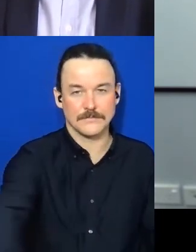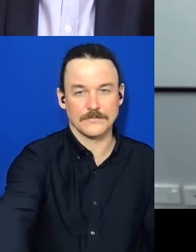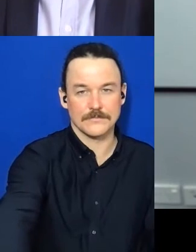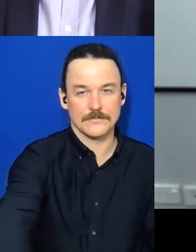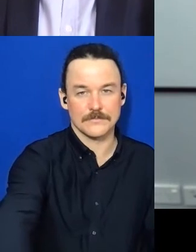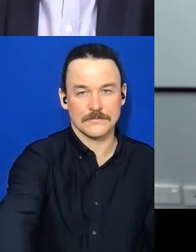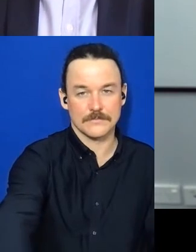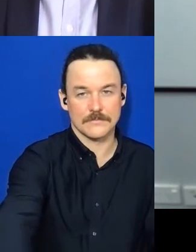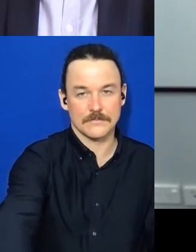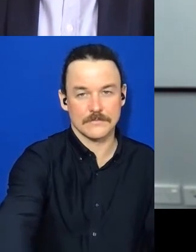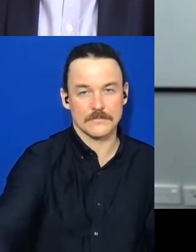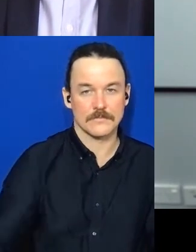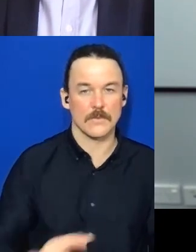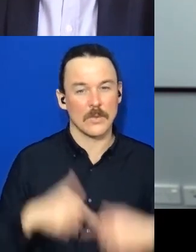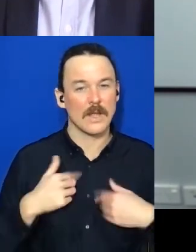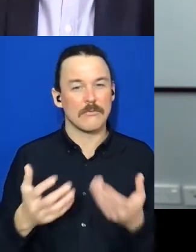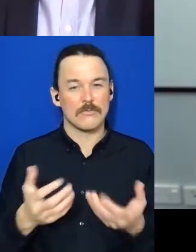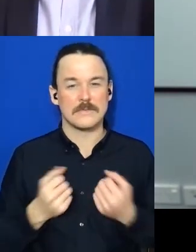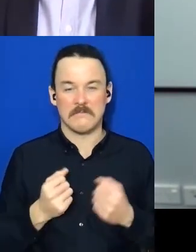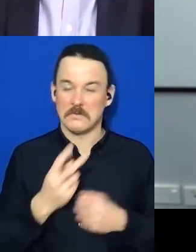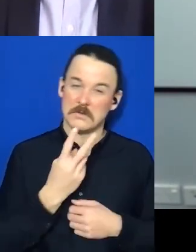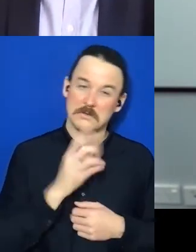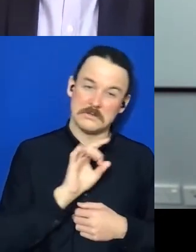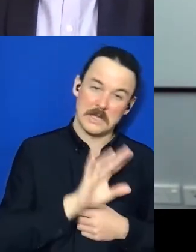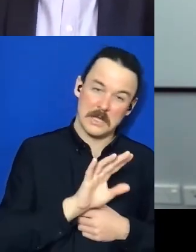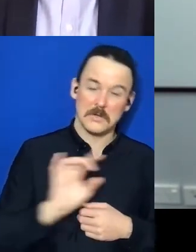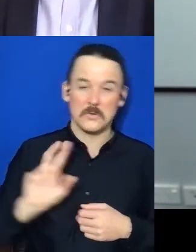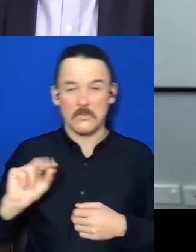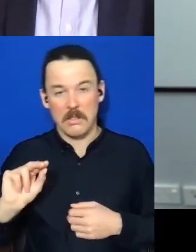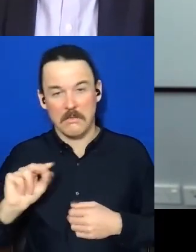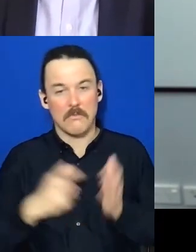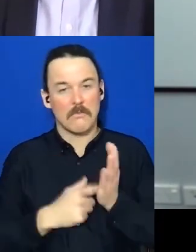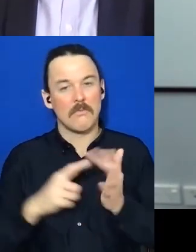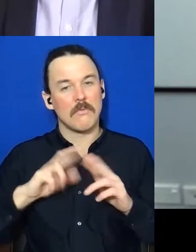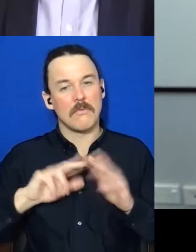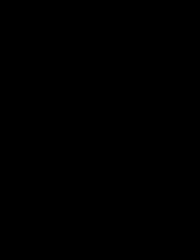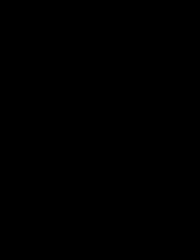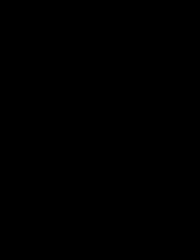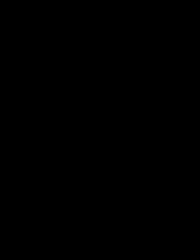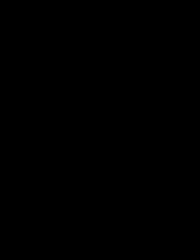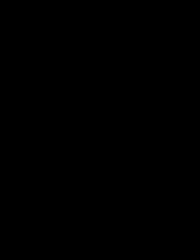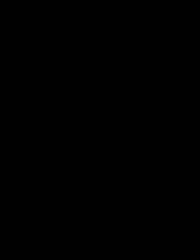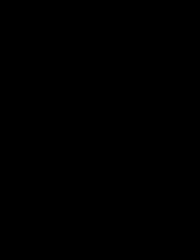to 12 referrals a week here at Waiwhitu, Lower Hut,